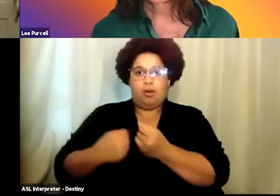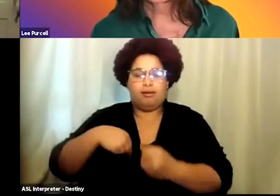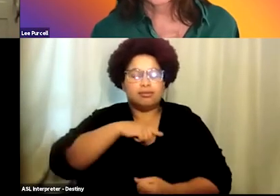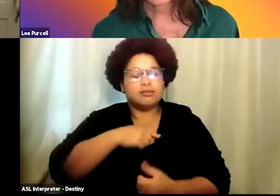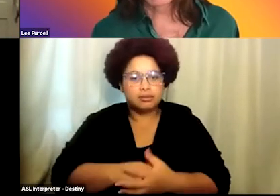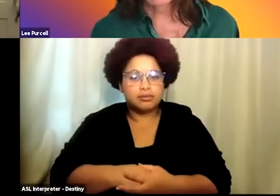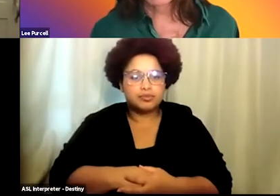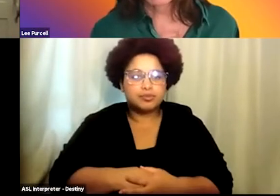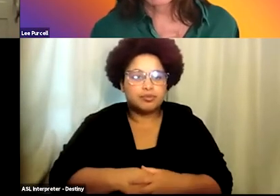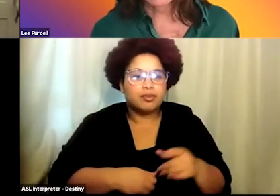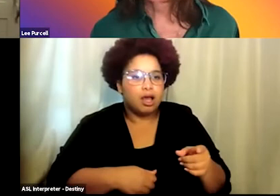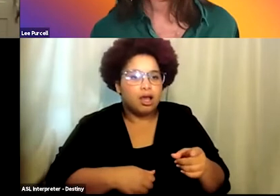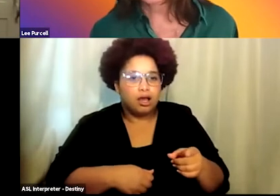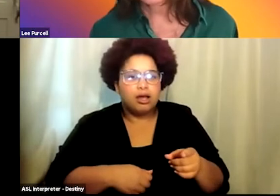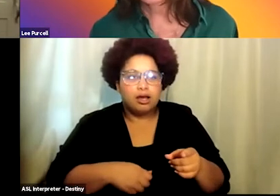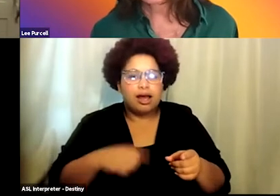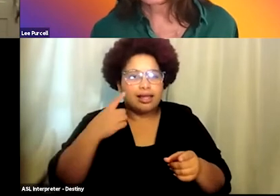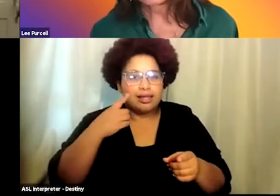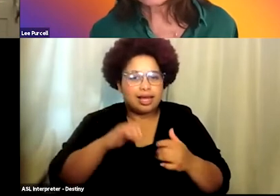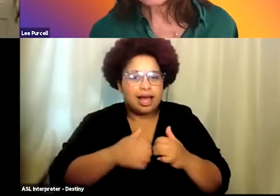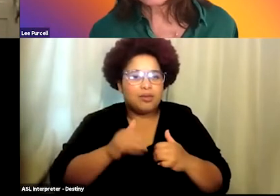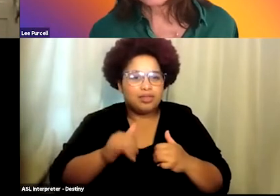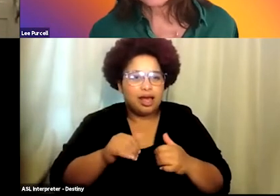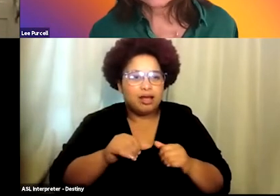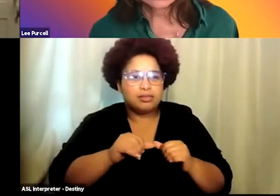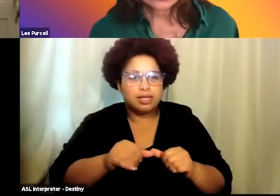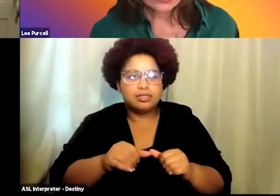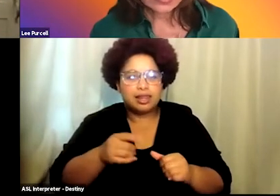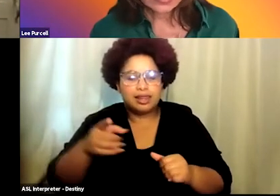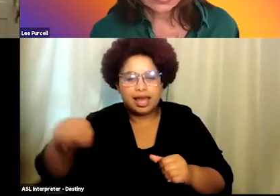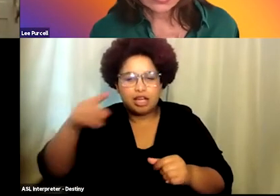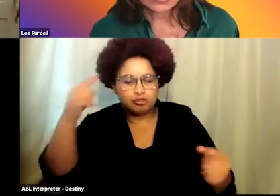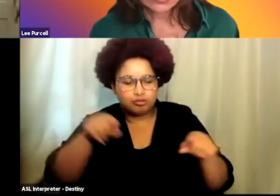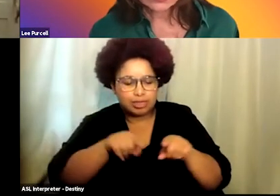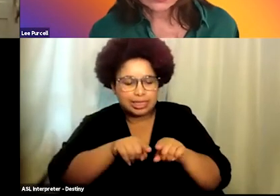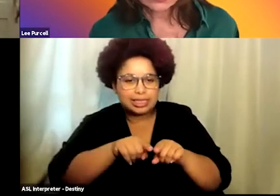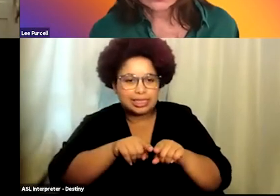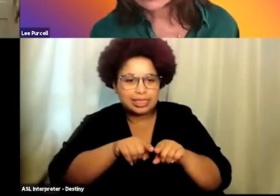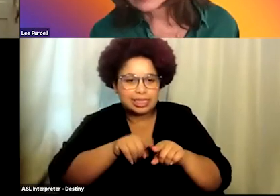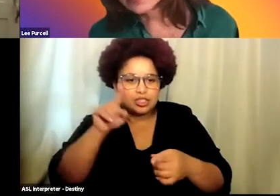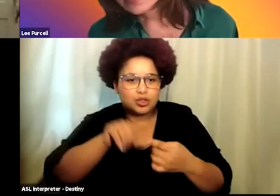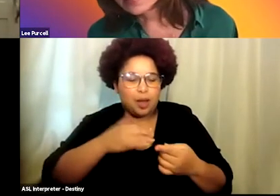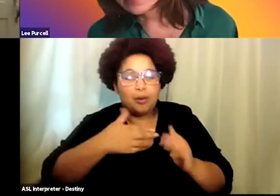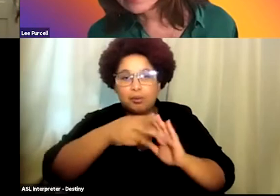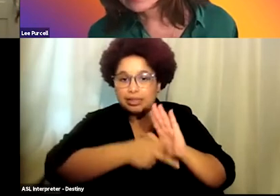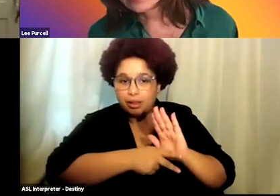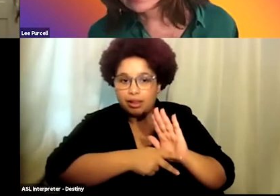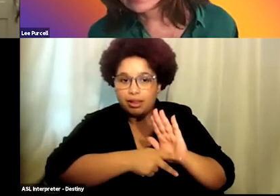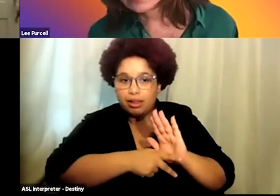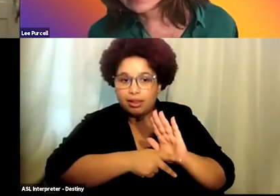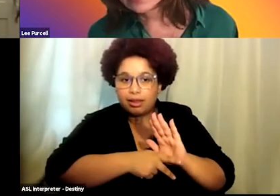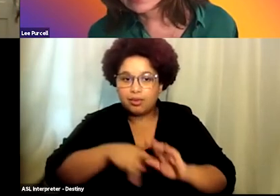that stands right now is that Okay. they agreed to our principle that said we